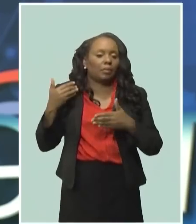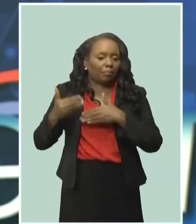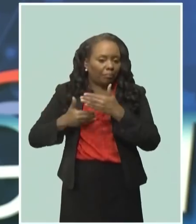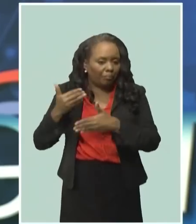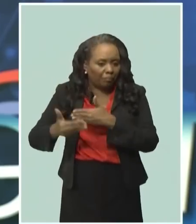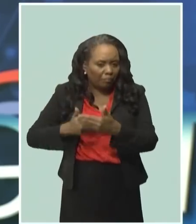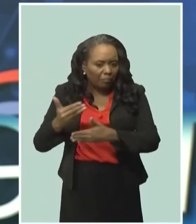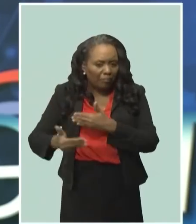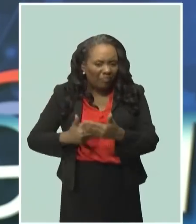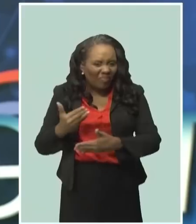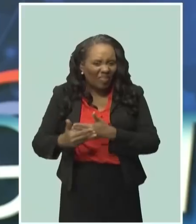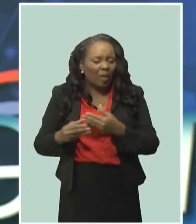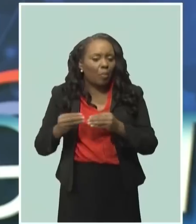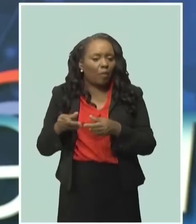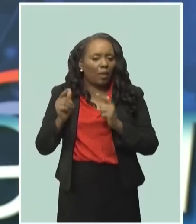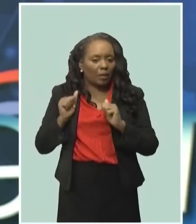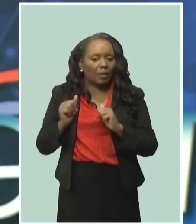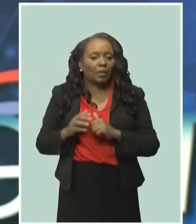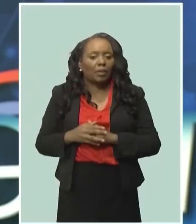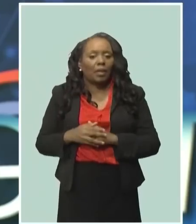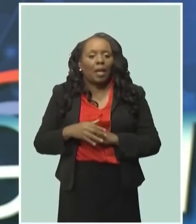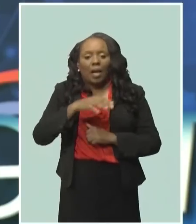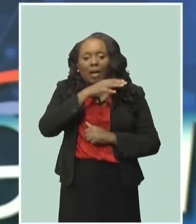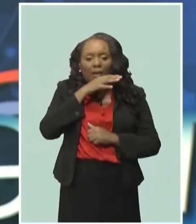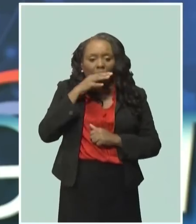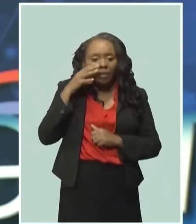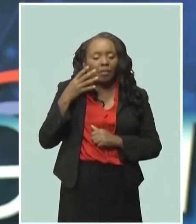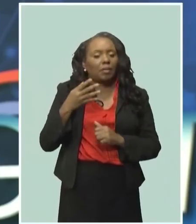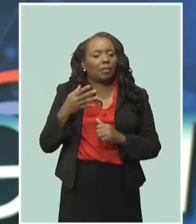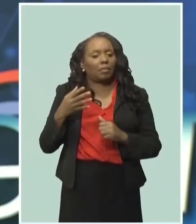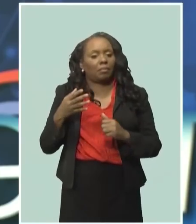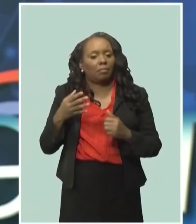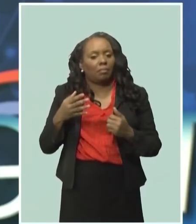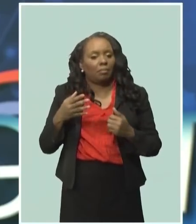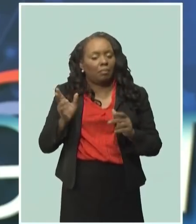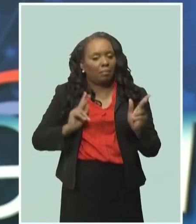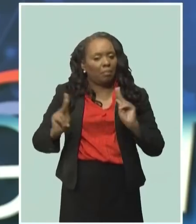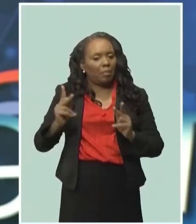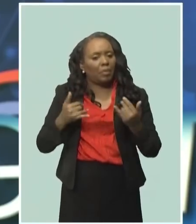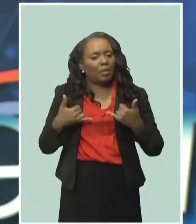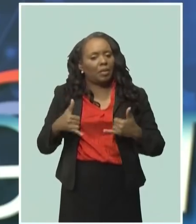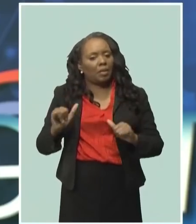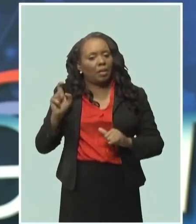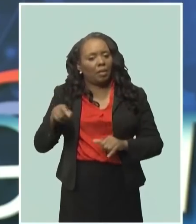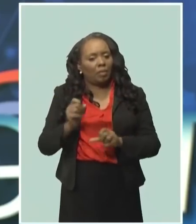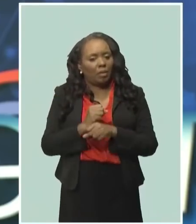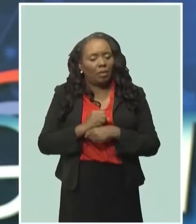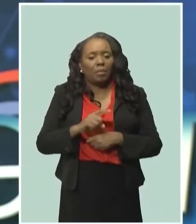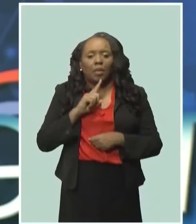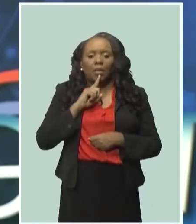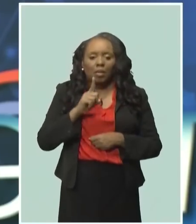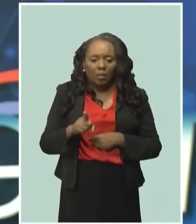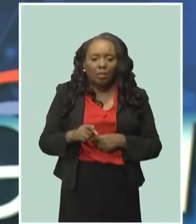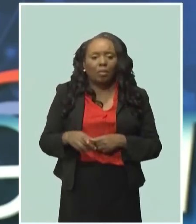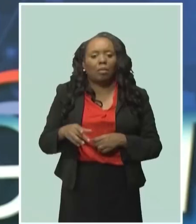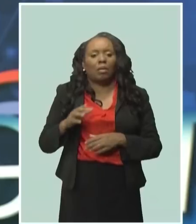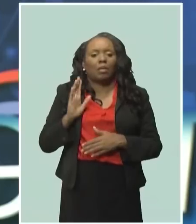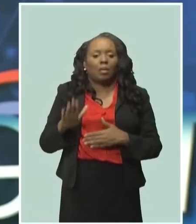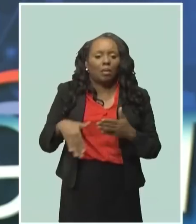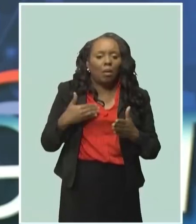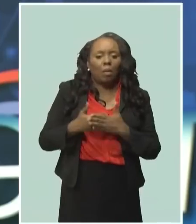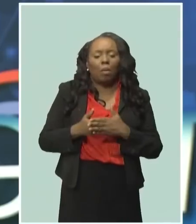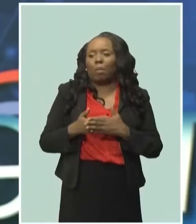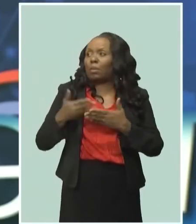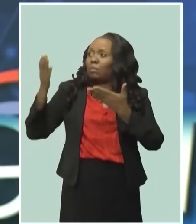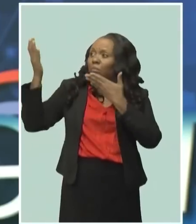before. Despite the progress, he says agricultural officials still have a responsibility to ensure they do not let down stakeholders or the